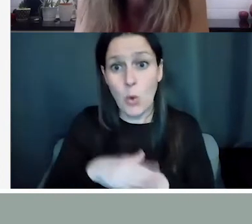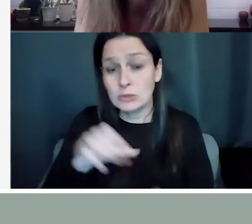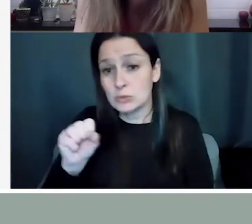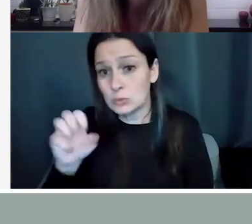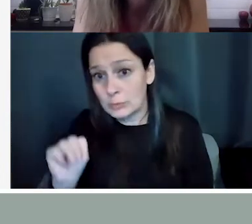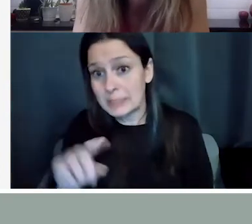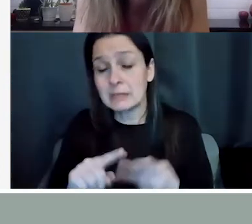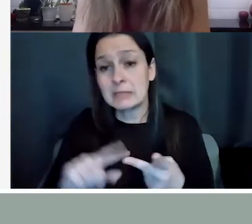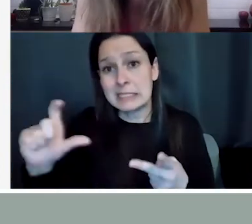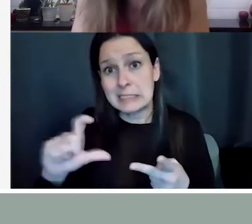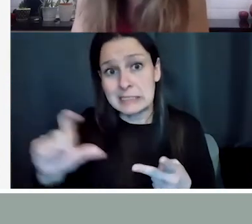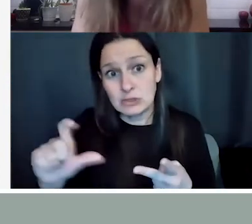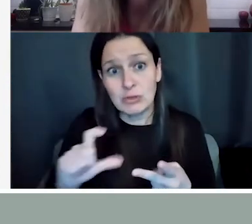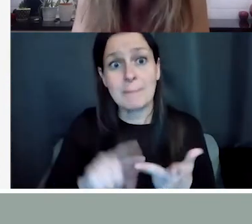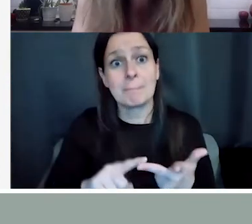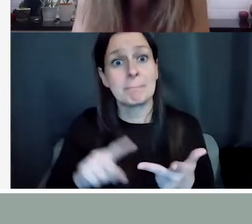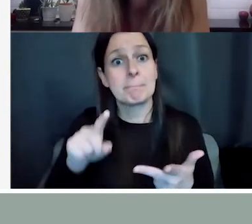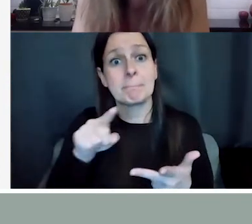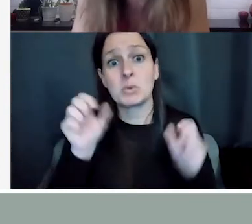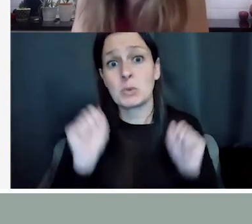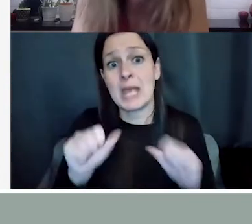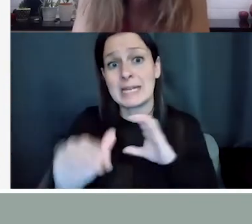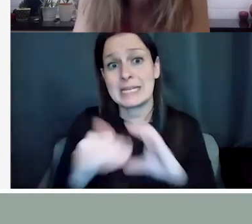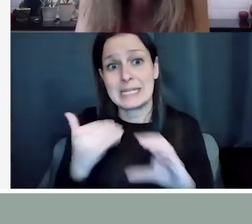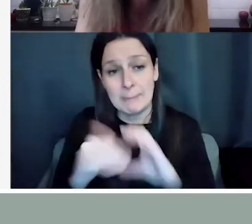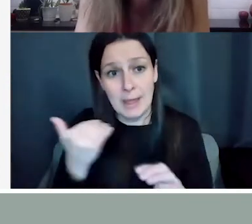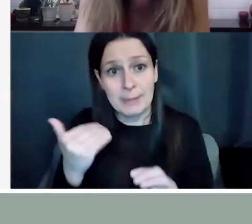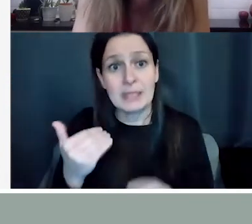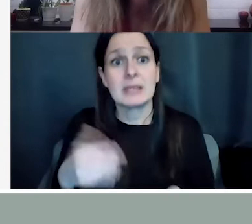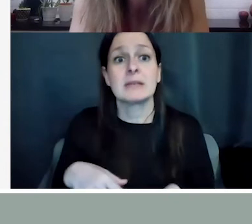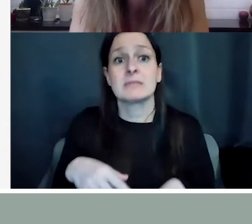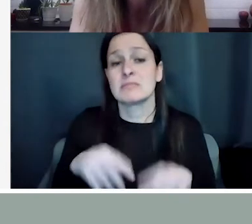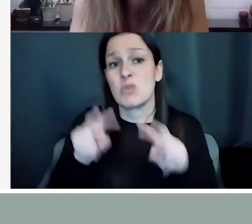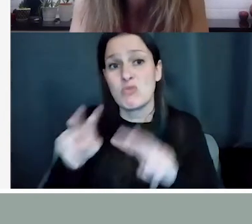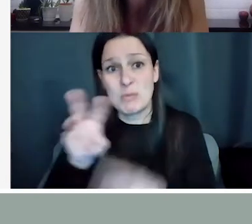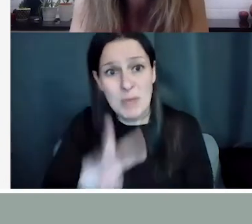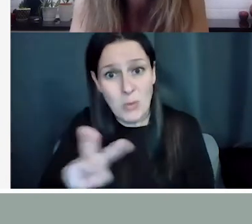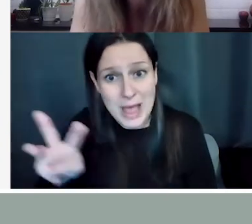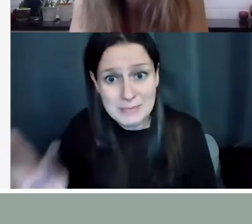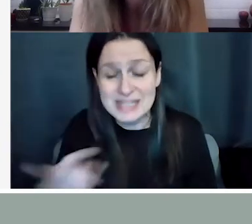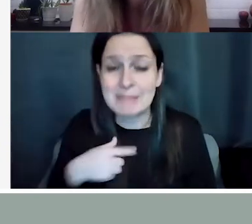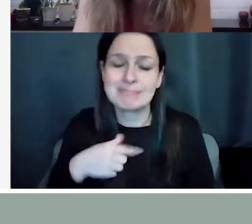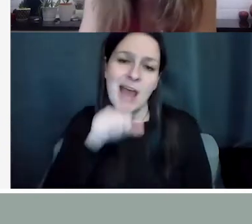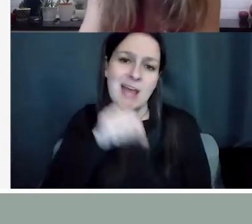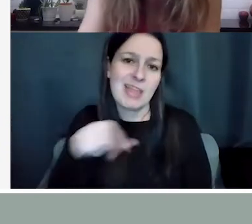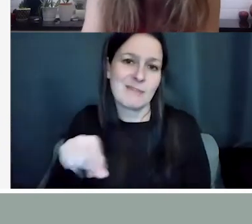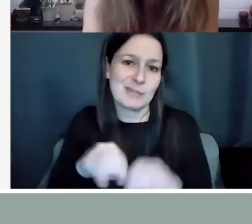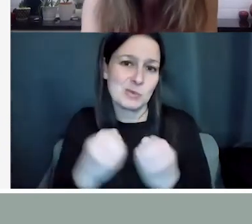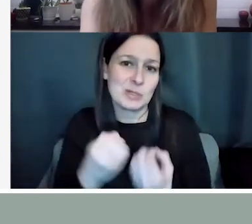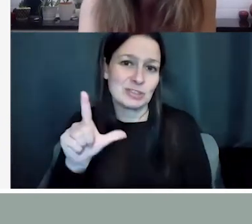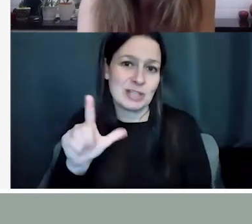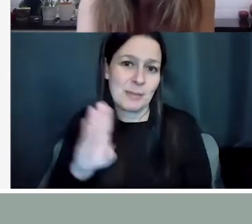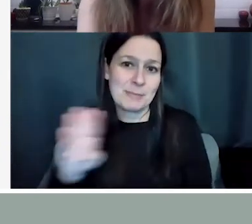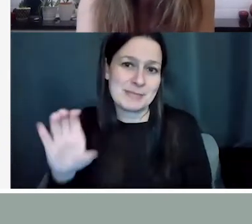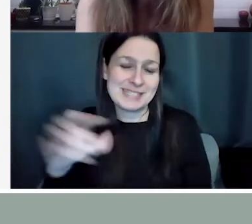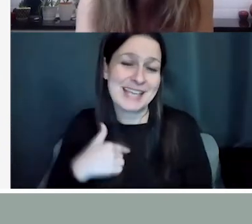my Instagram handle's here, you're welcome to email me, you're welcome to go to my website. I just love this organization and